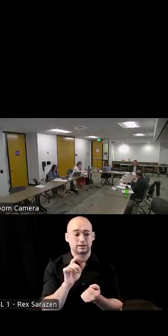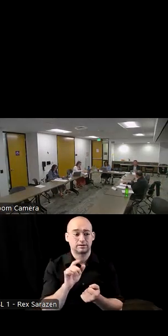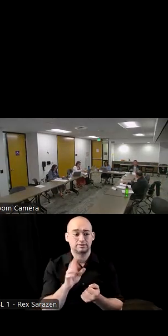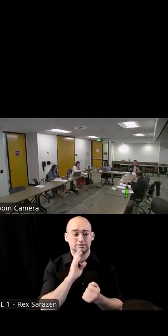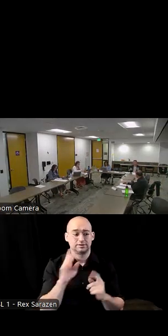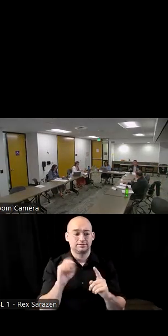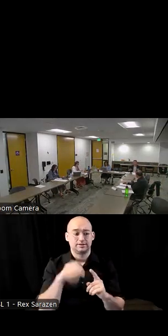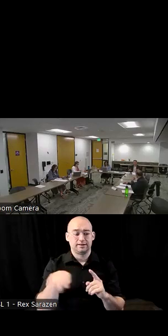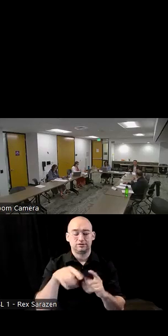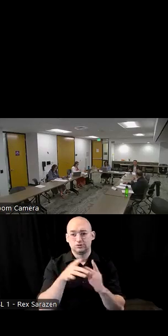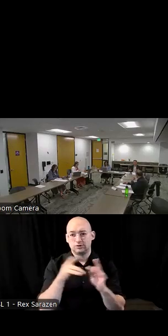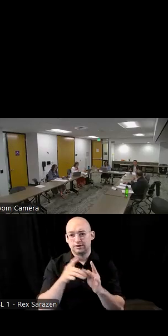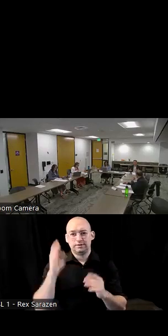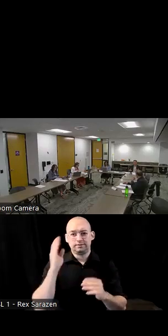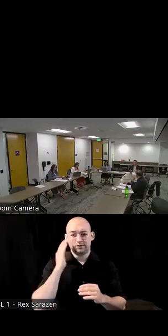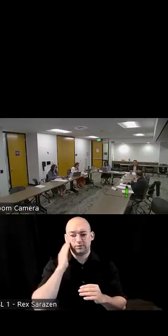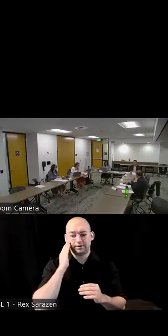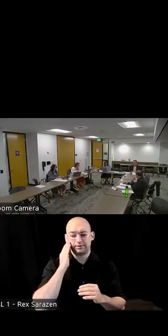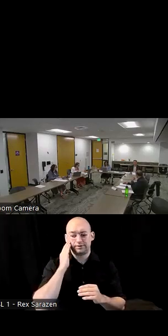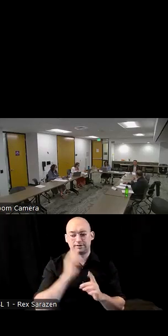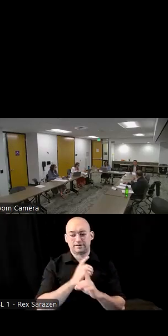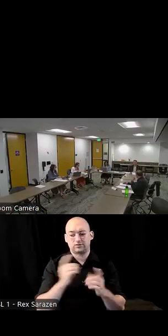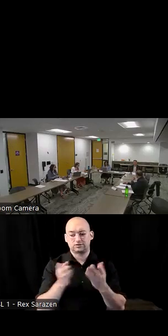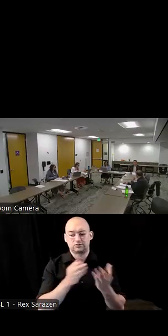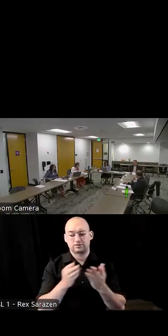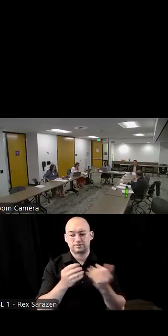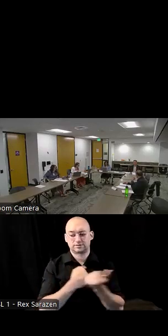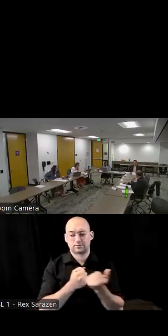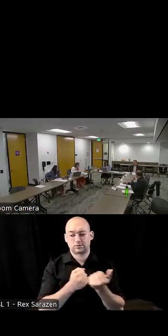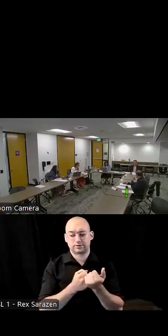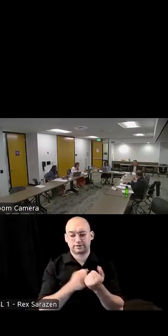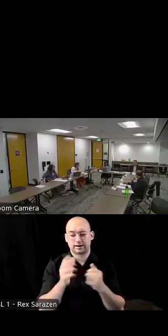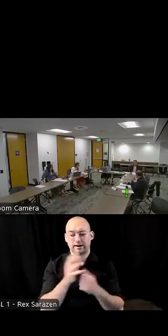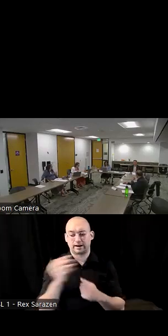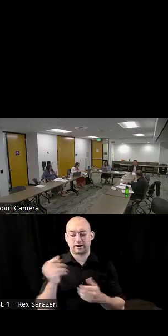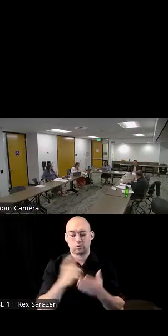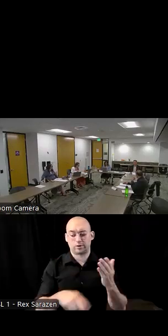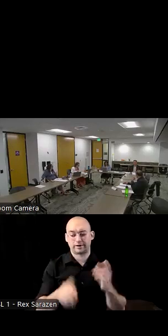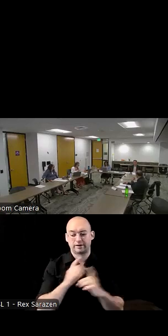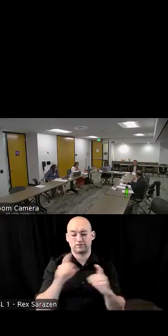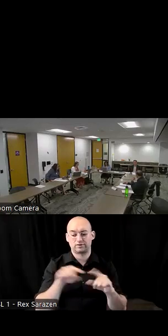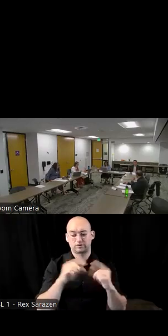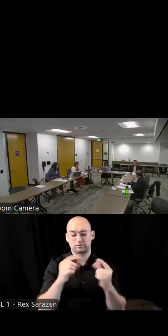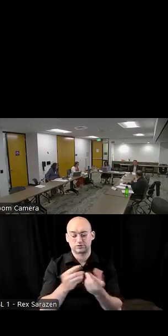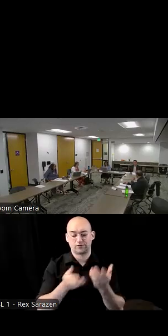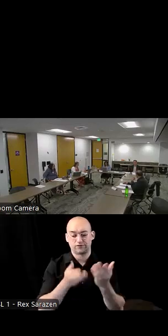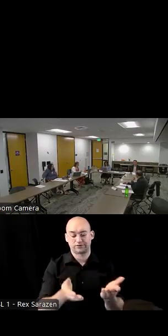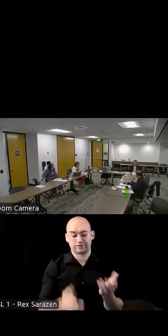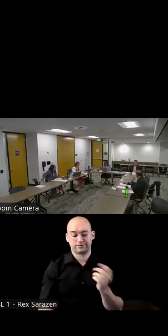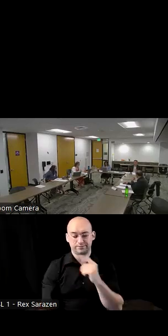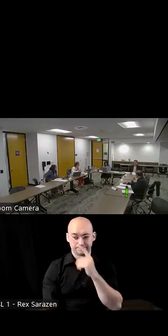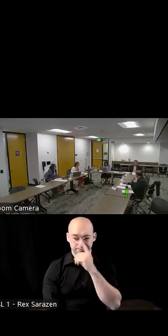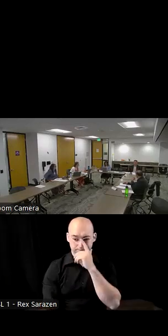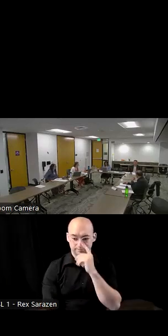Carlos's story, really become aware of different services and supports and what different entities have to offer. And then what are the